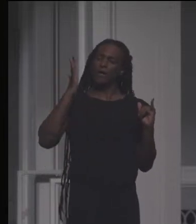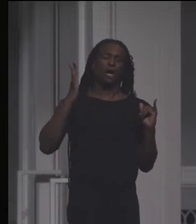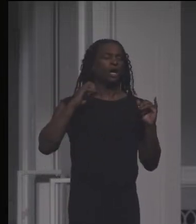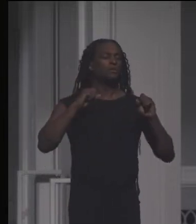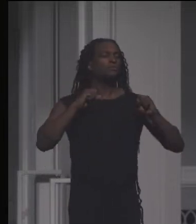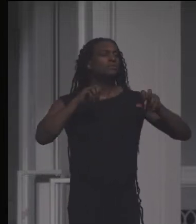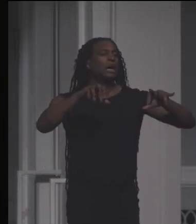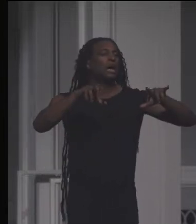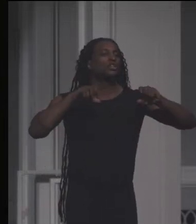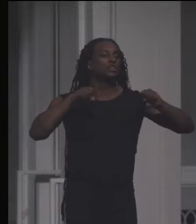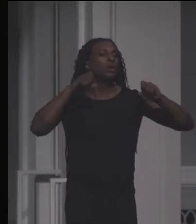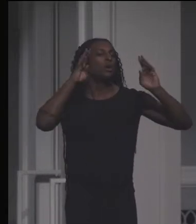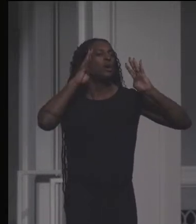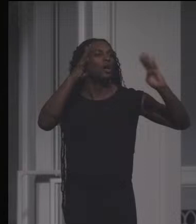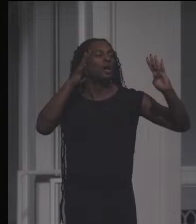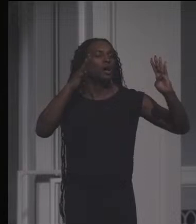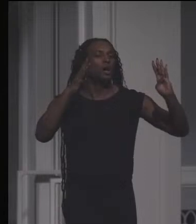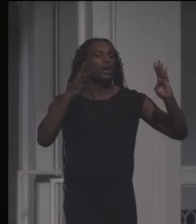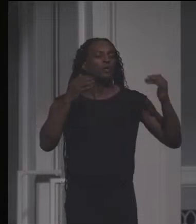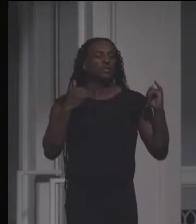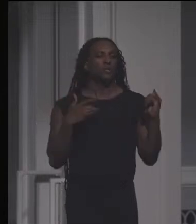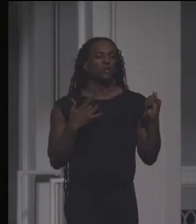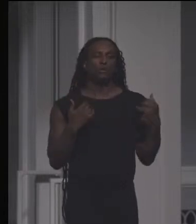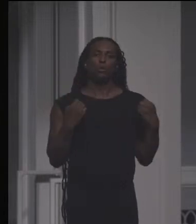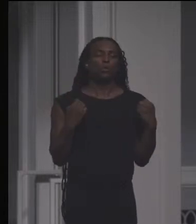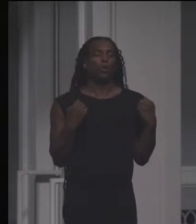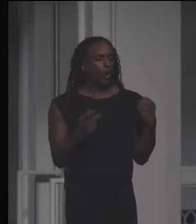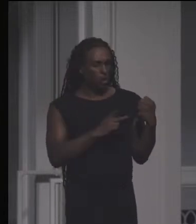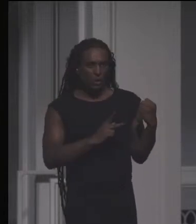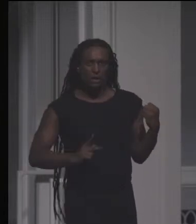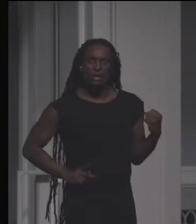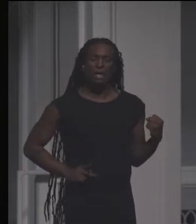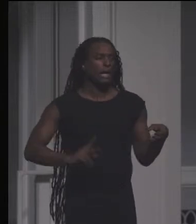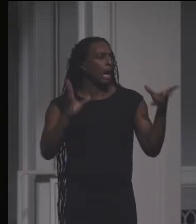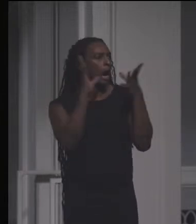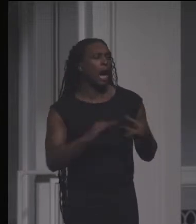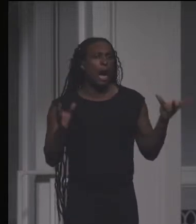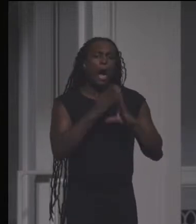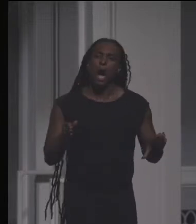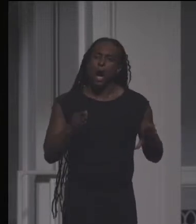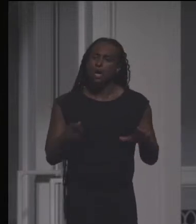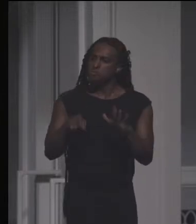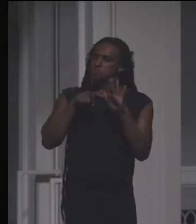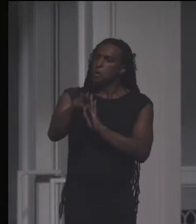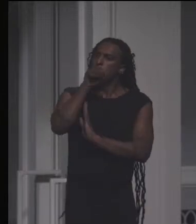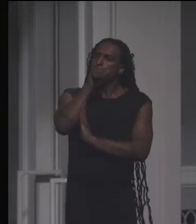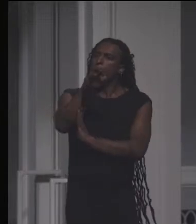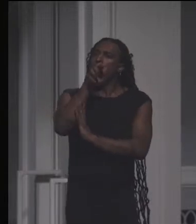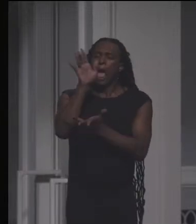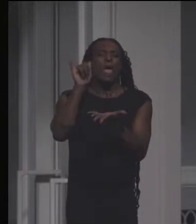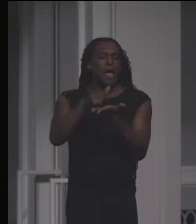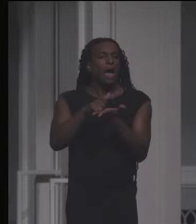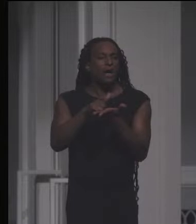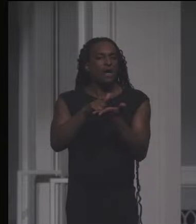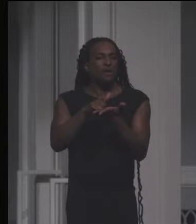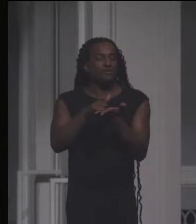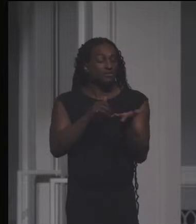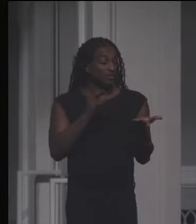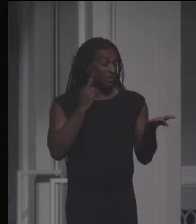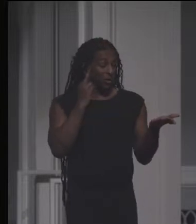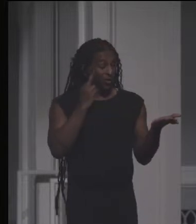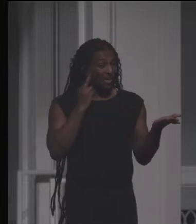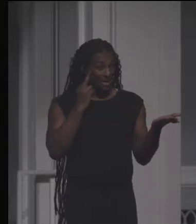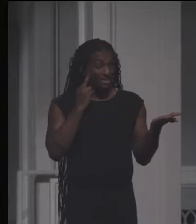that exhilarating, heroic feel of legend. And there's a reason for that. The Matter of Britain is a